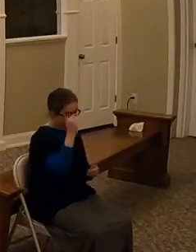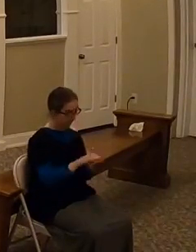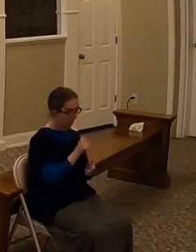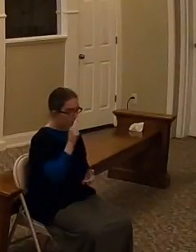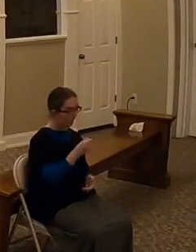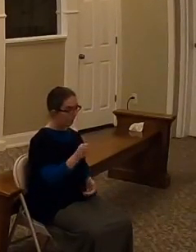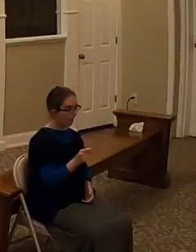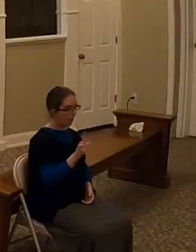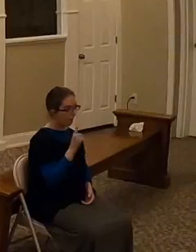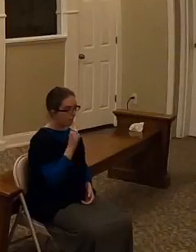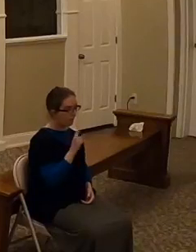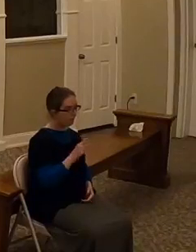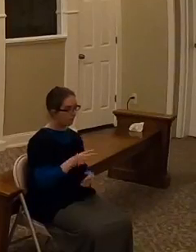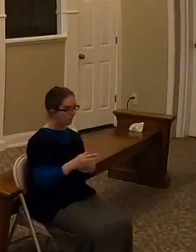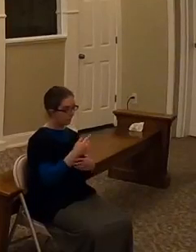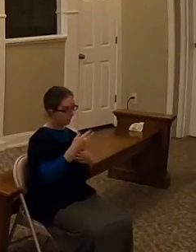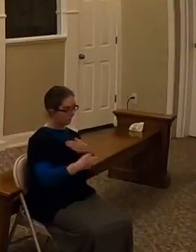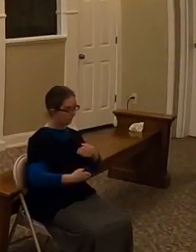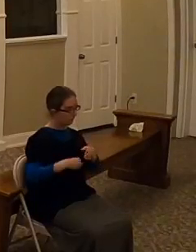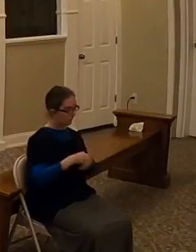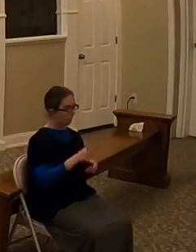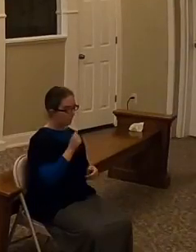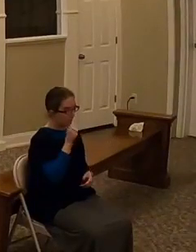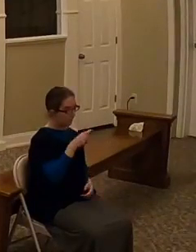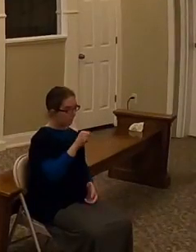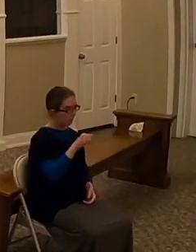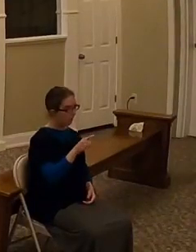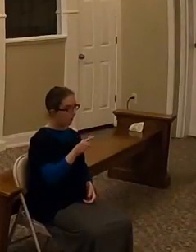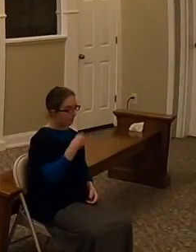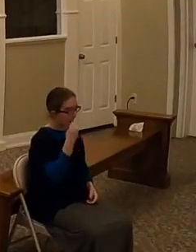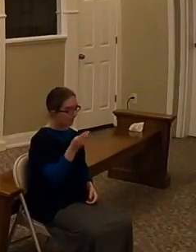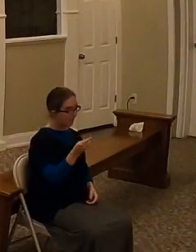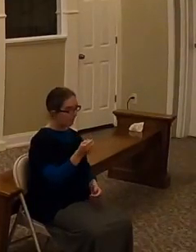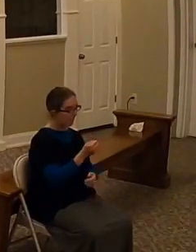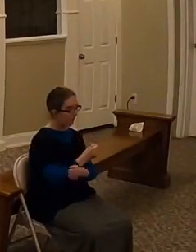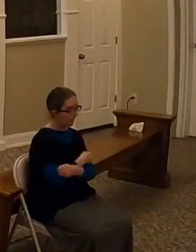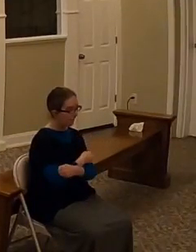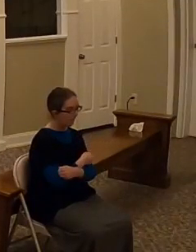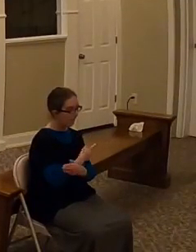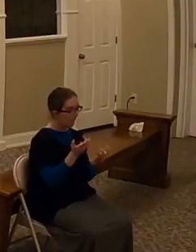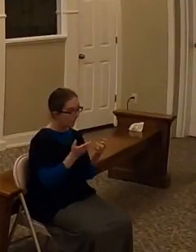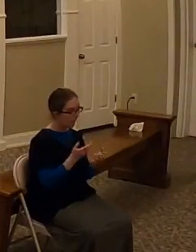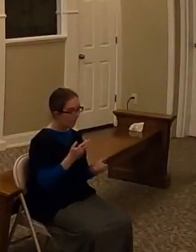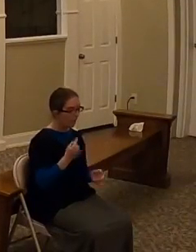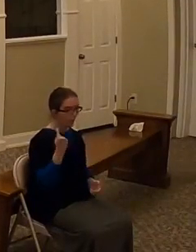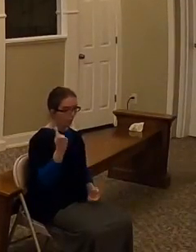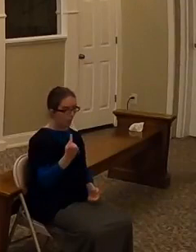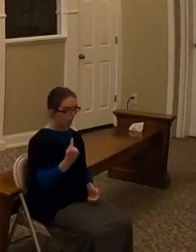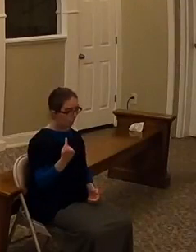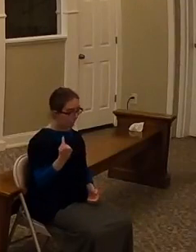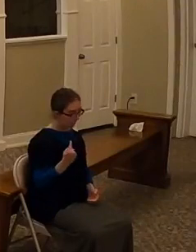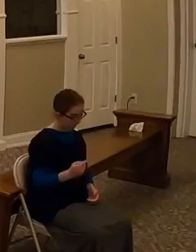had pleasure in unrighteousness. Now, Paul said they would love what? Lovers of their own selves.